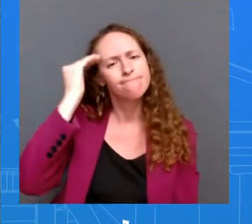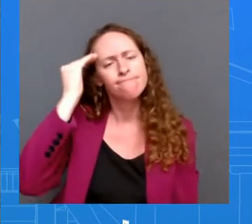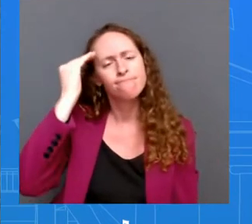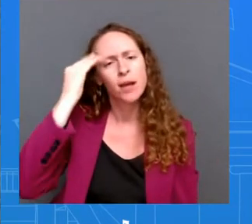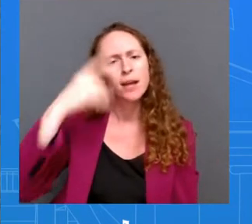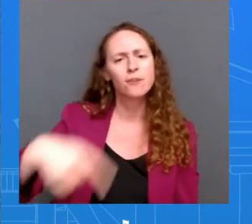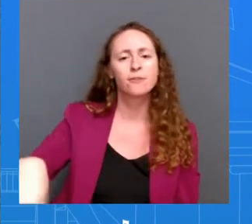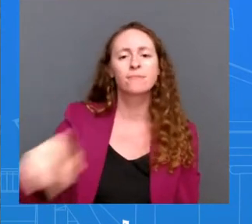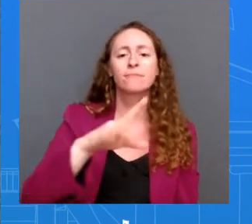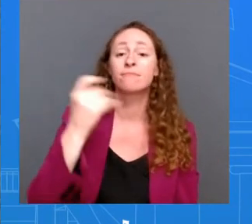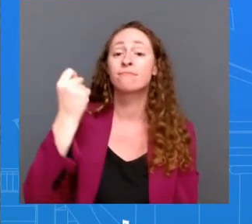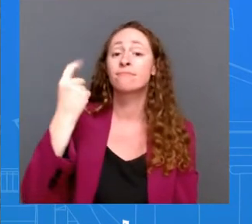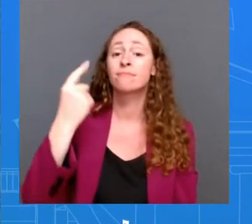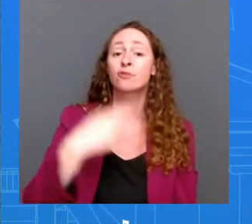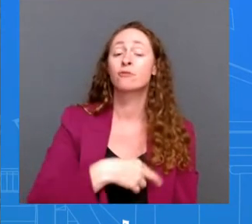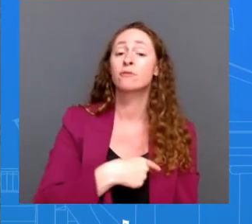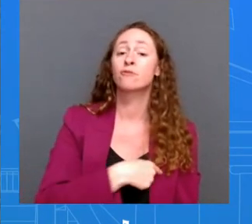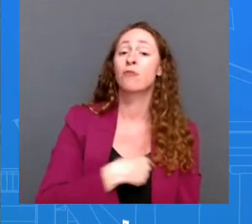this test will